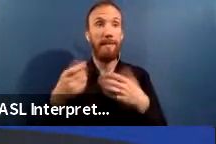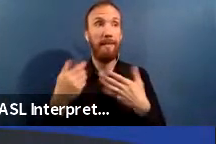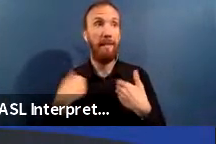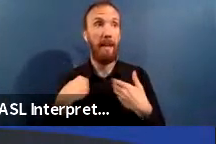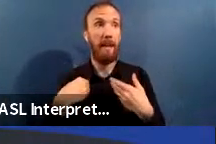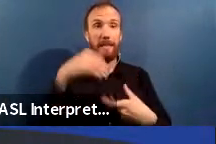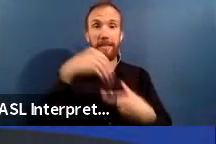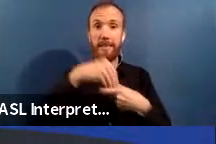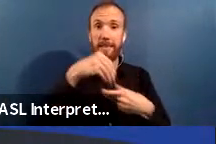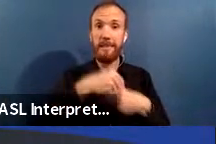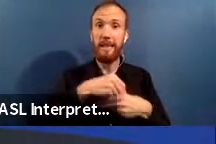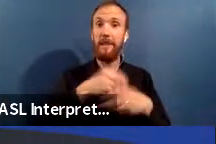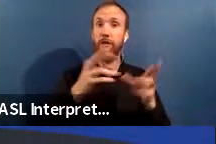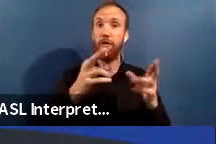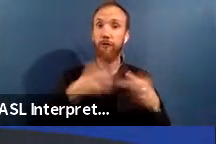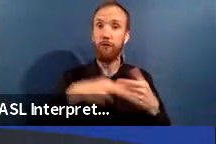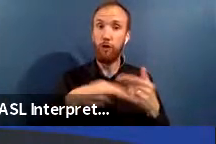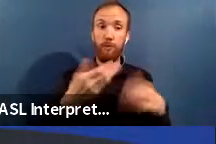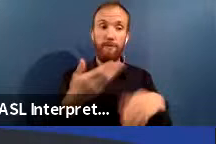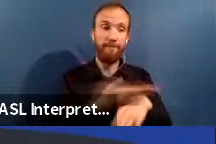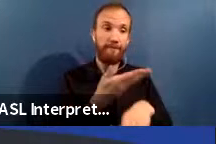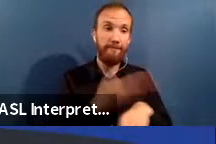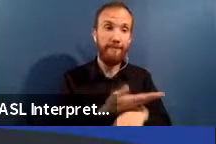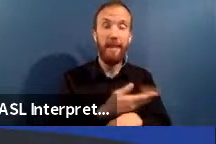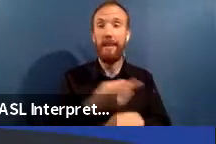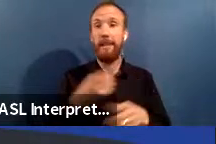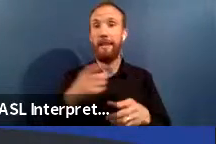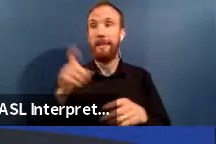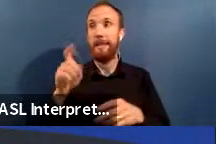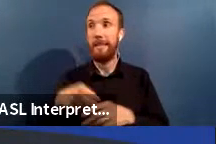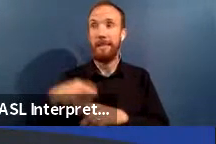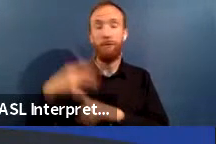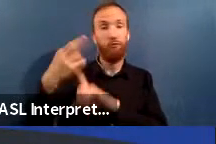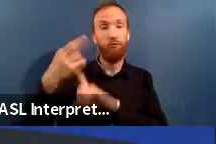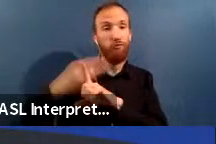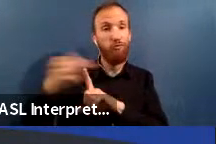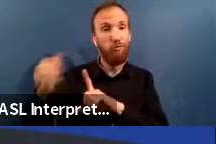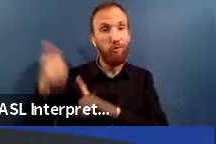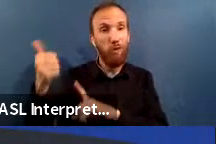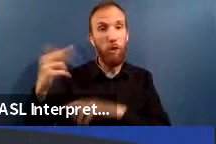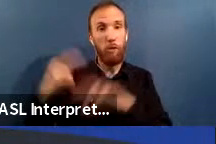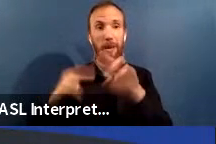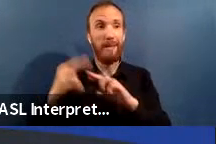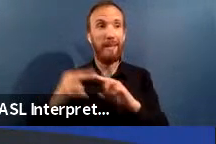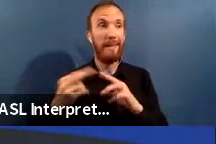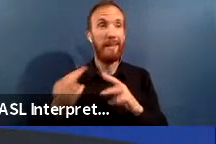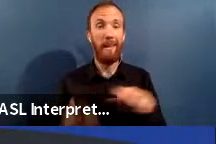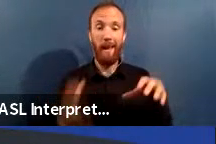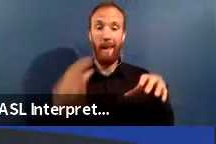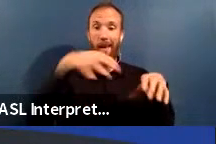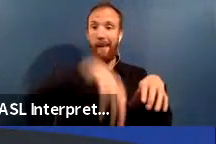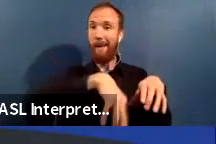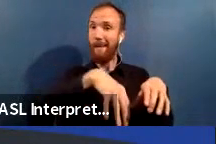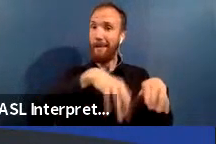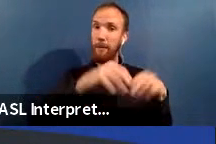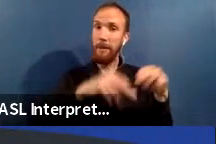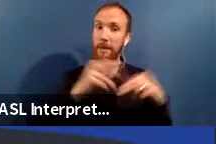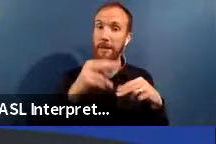space build out, new addition to the building, or a new modular building, or in some cases, a new